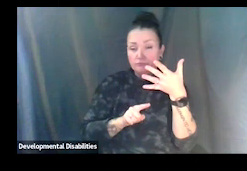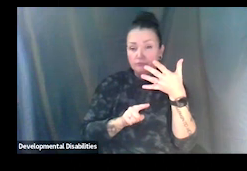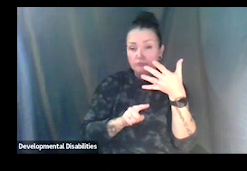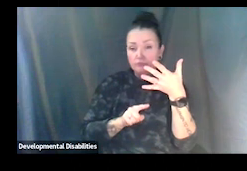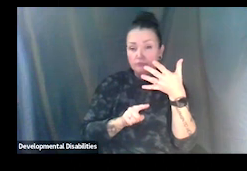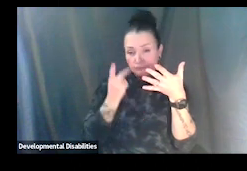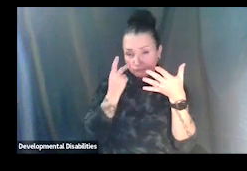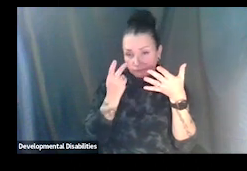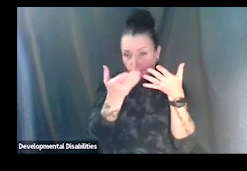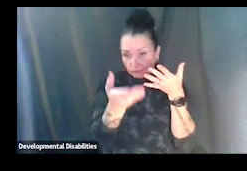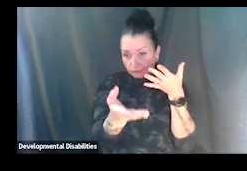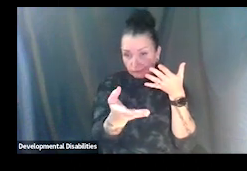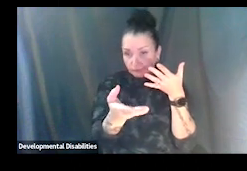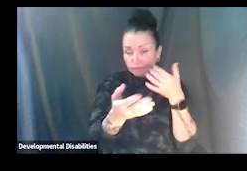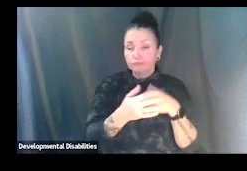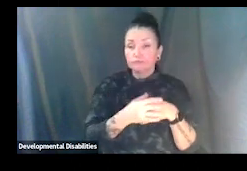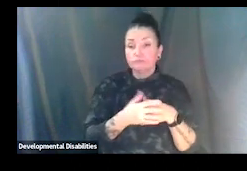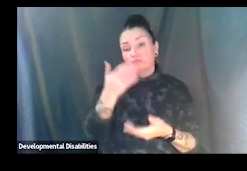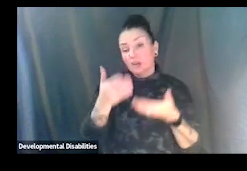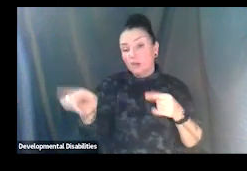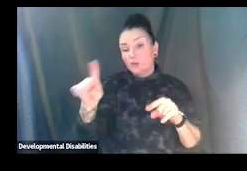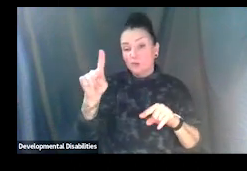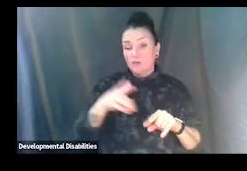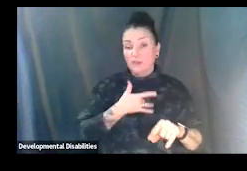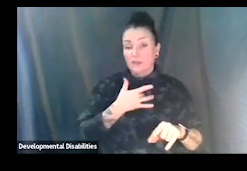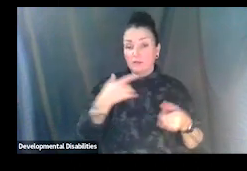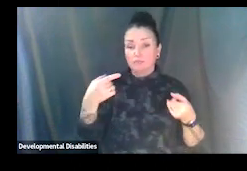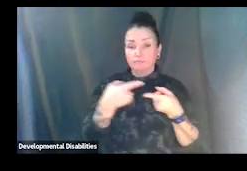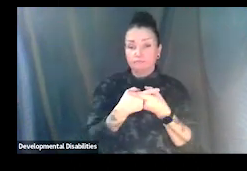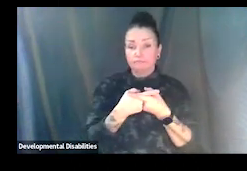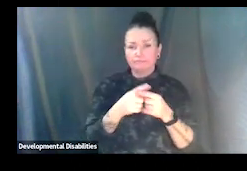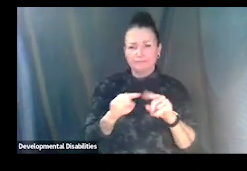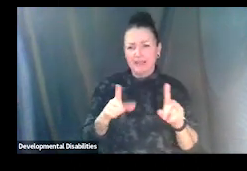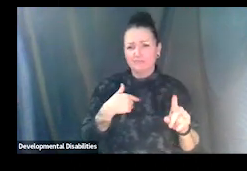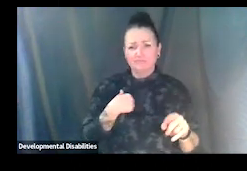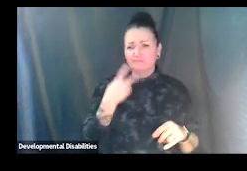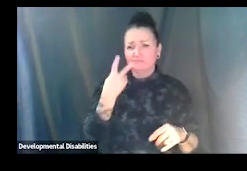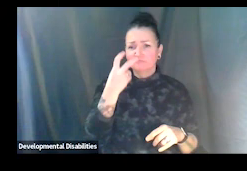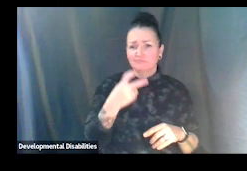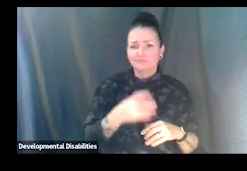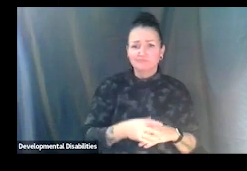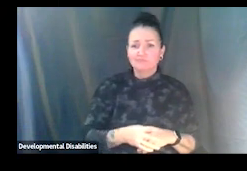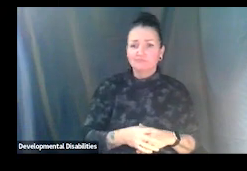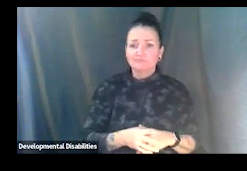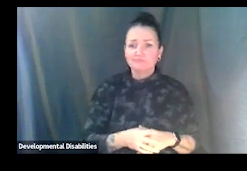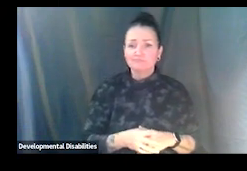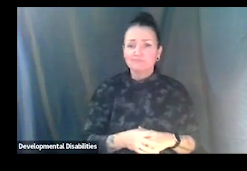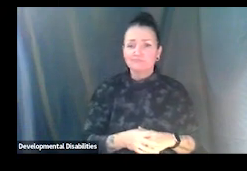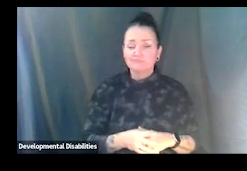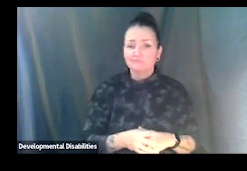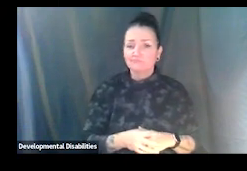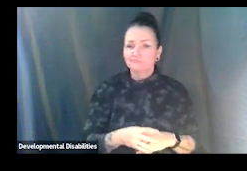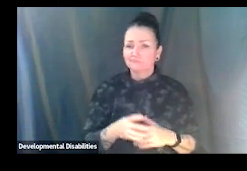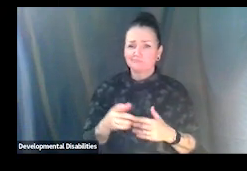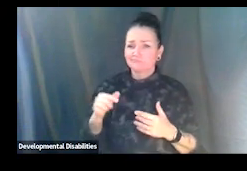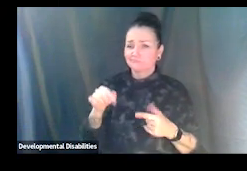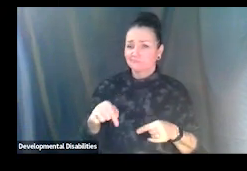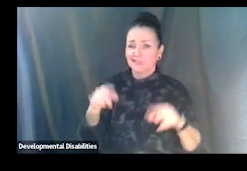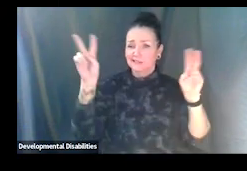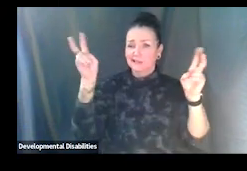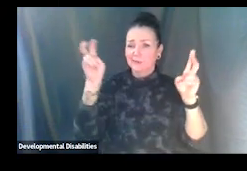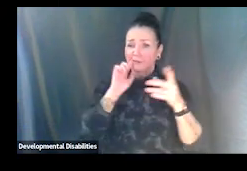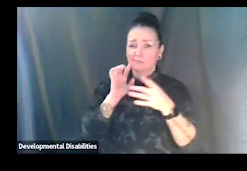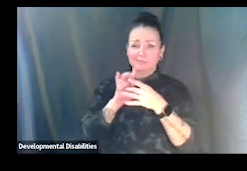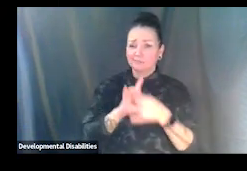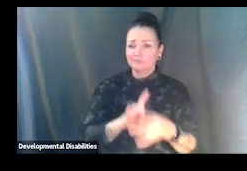although it could be perceived as a direct or indirect conflict, but really should not be seen, it shouldn't be a conflict in any way and won't relate to the topics that